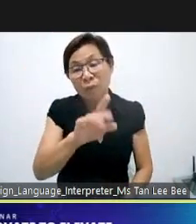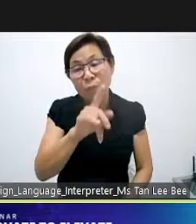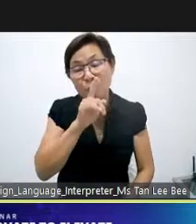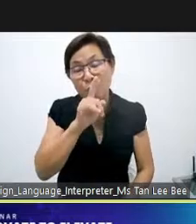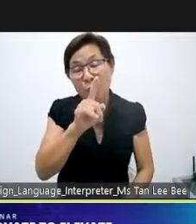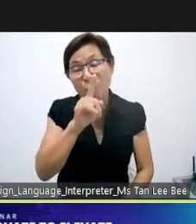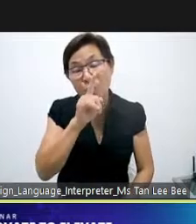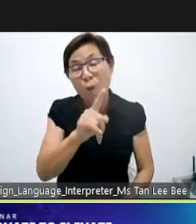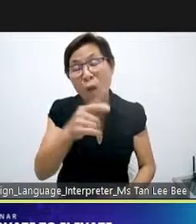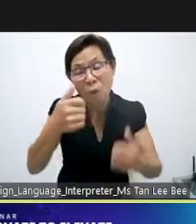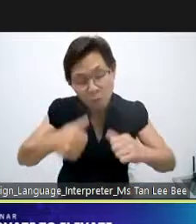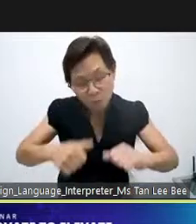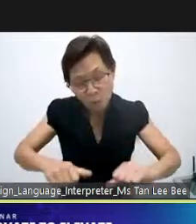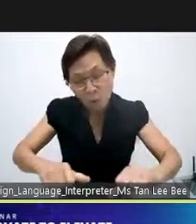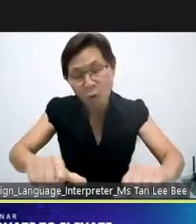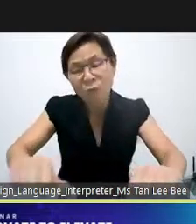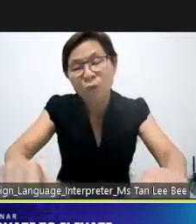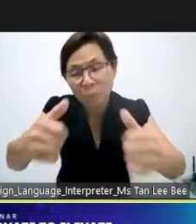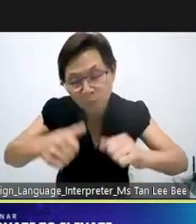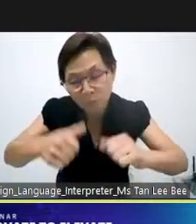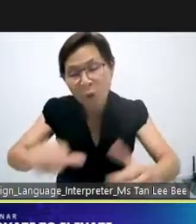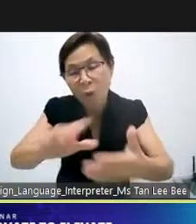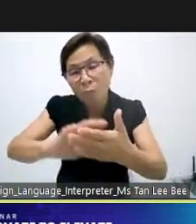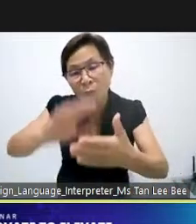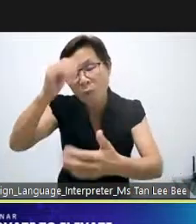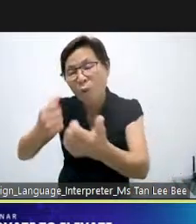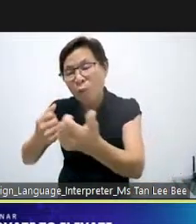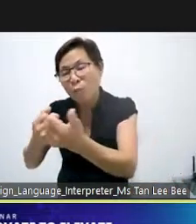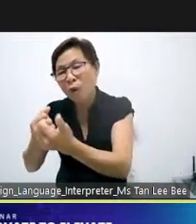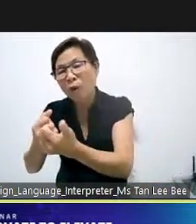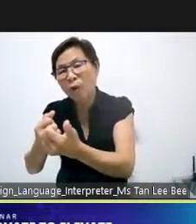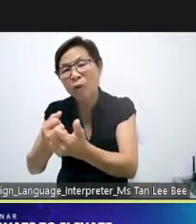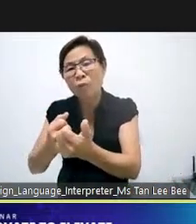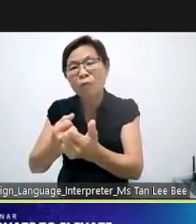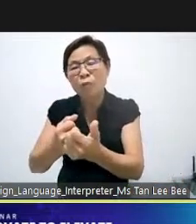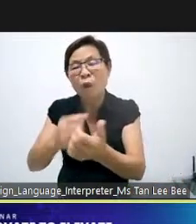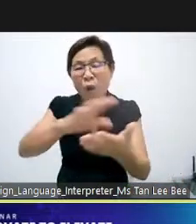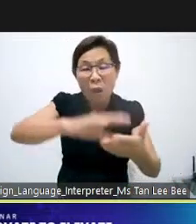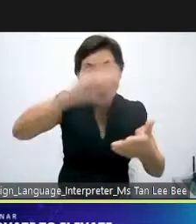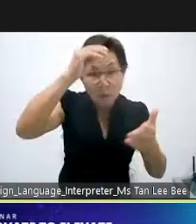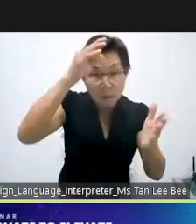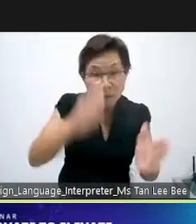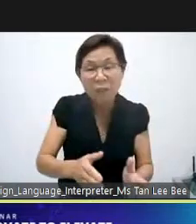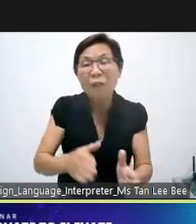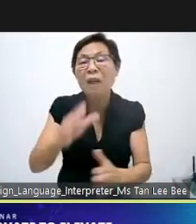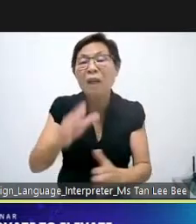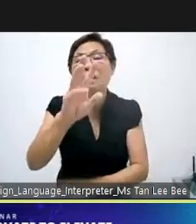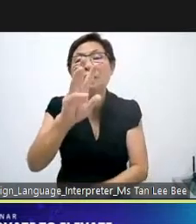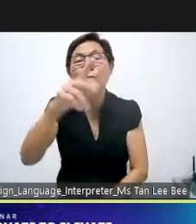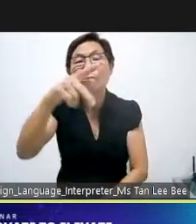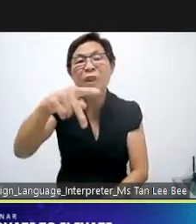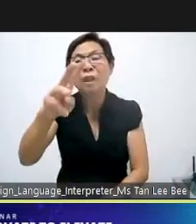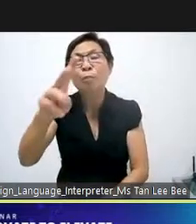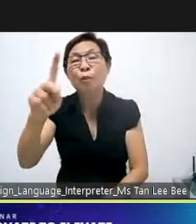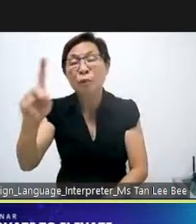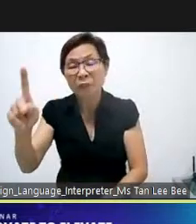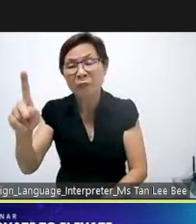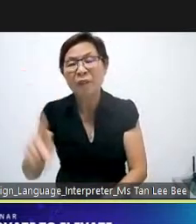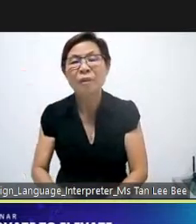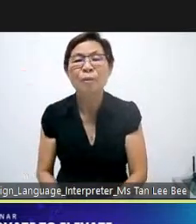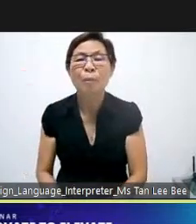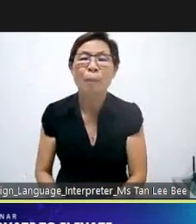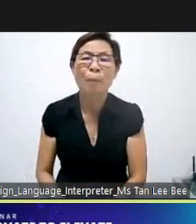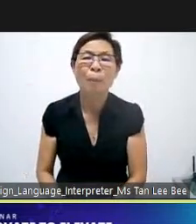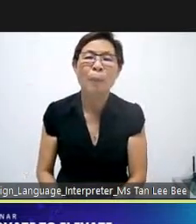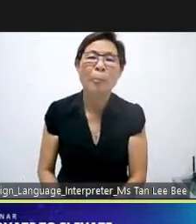lifelong learner and advocate for learners with disabilities who believes that a legacy that reaches the heart is better than